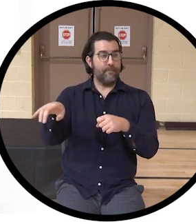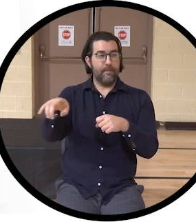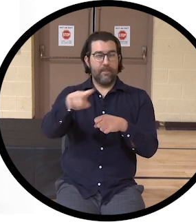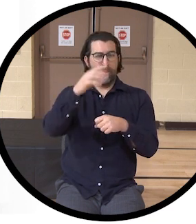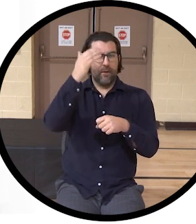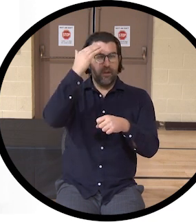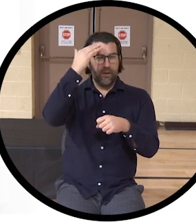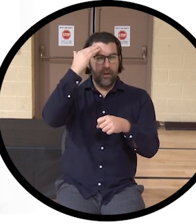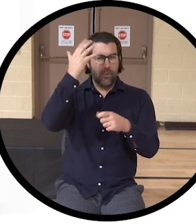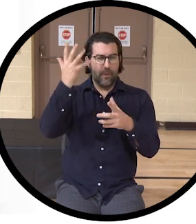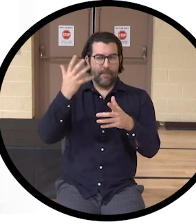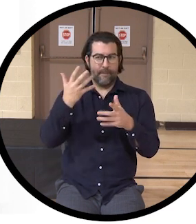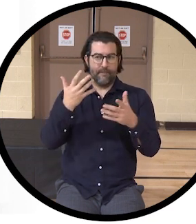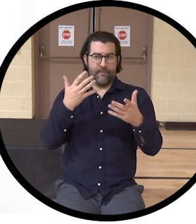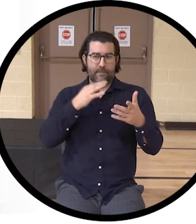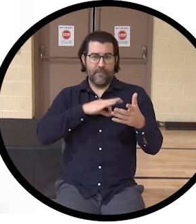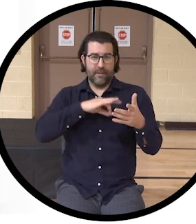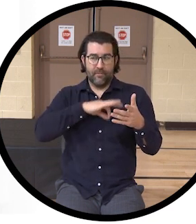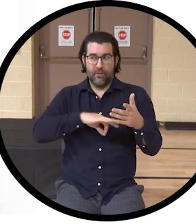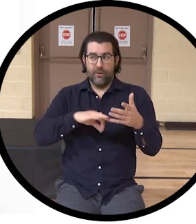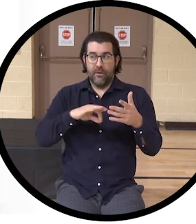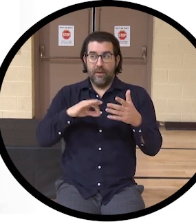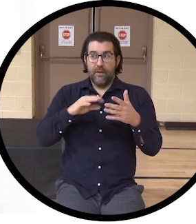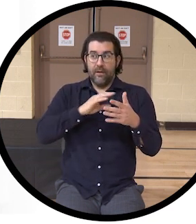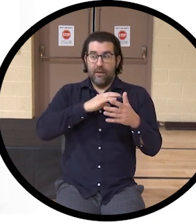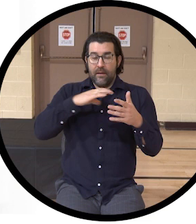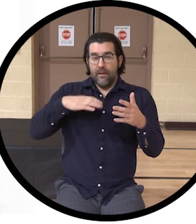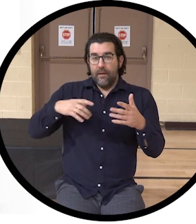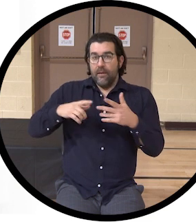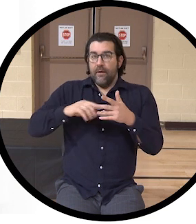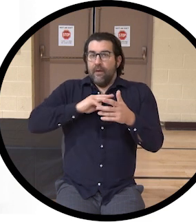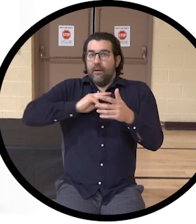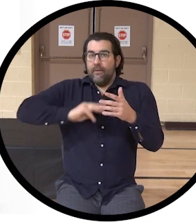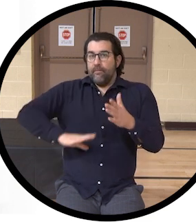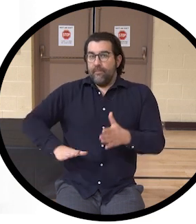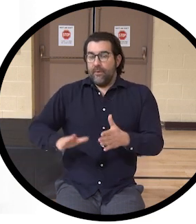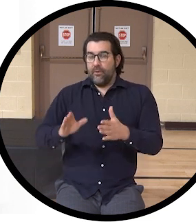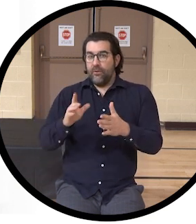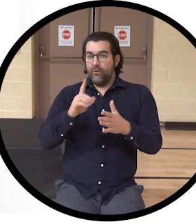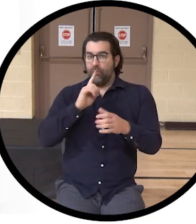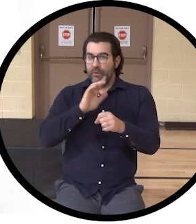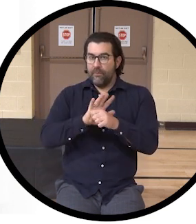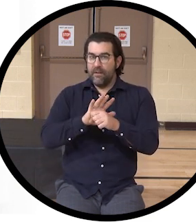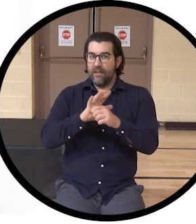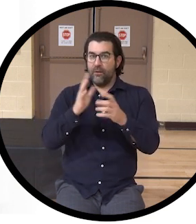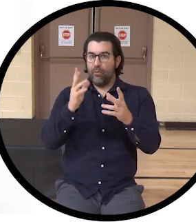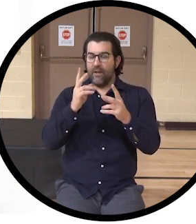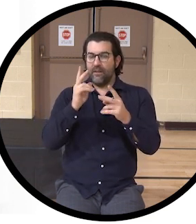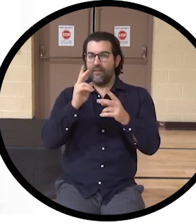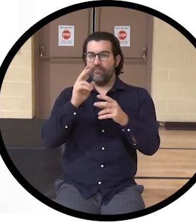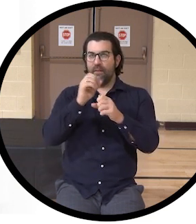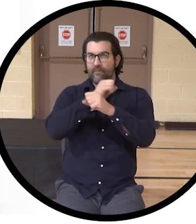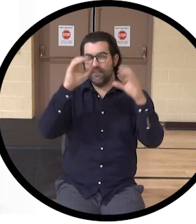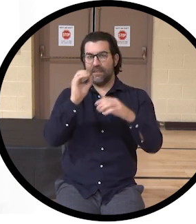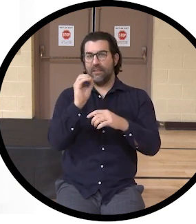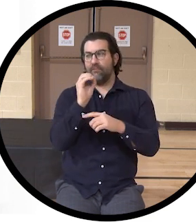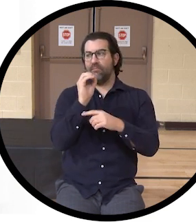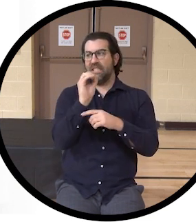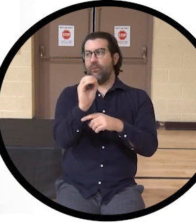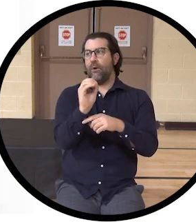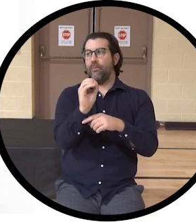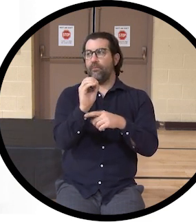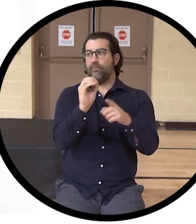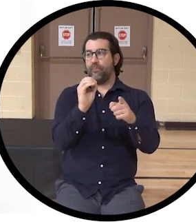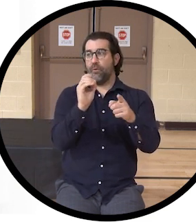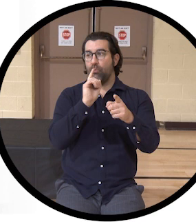the news that the city, the mayor's office, council are recommitting to Vision Zero. Part of that was thorough